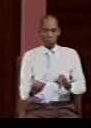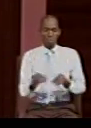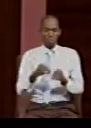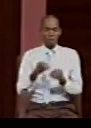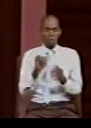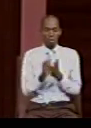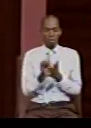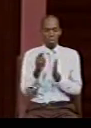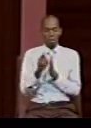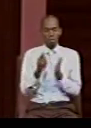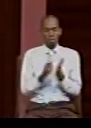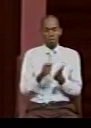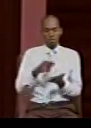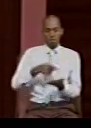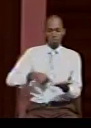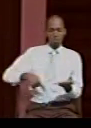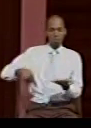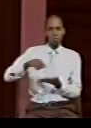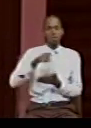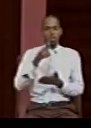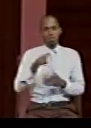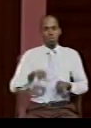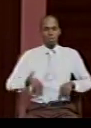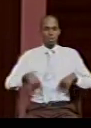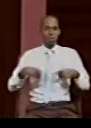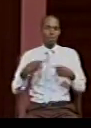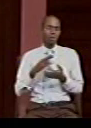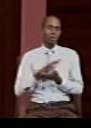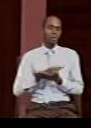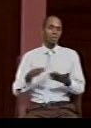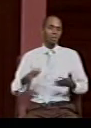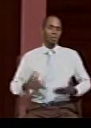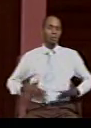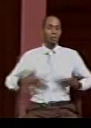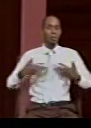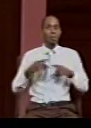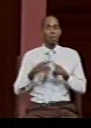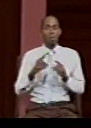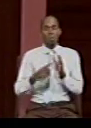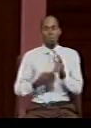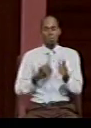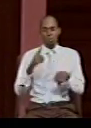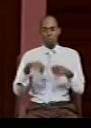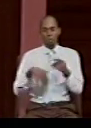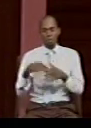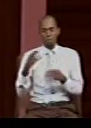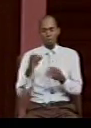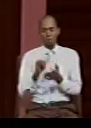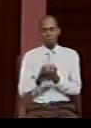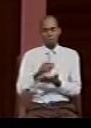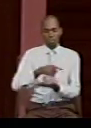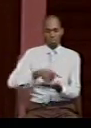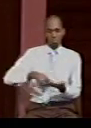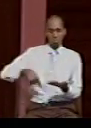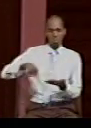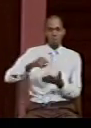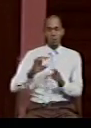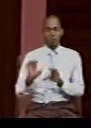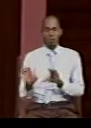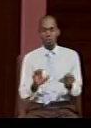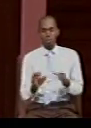circle, you live a righteous life. But when you cross the line and you commit